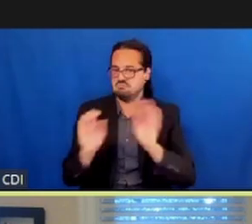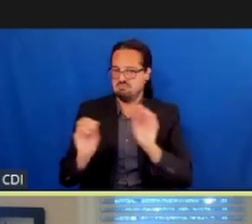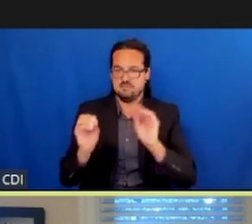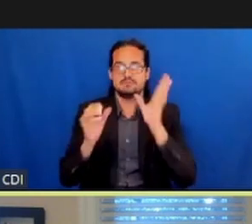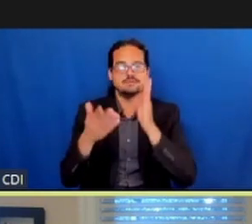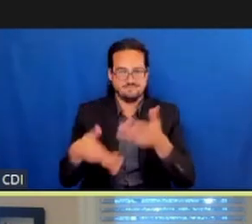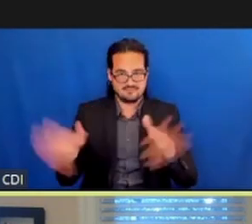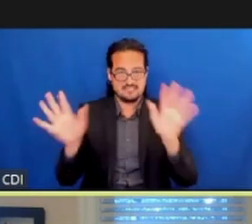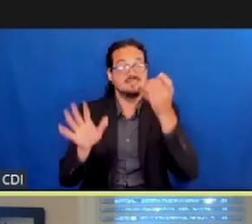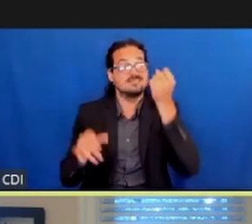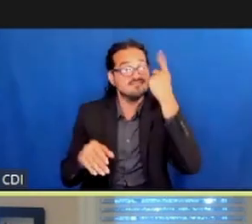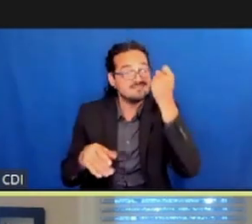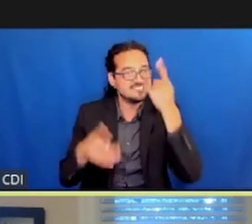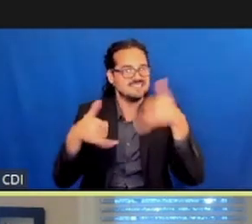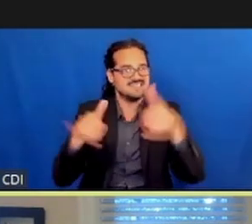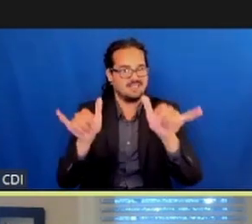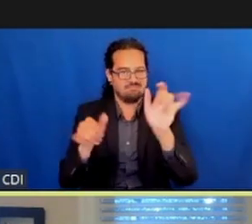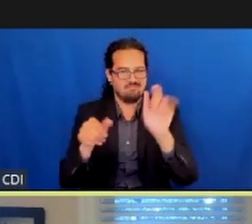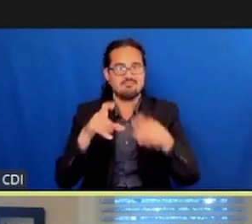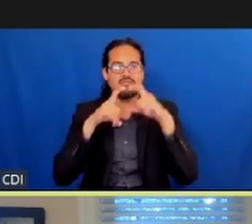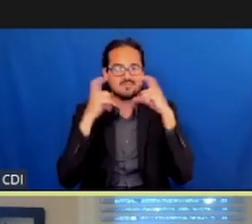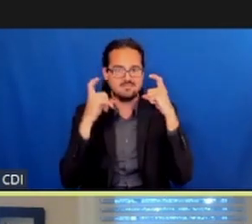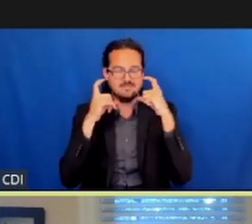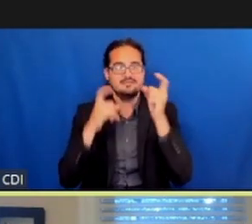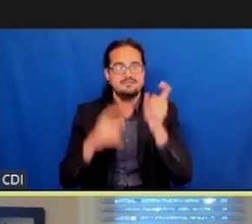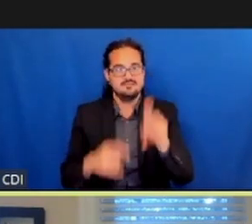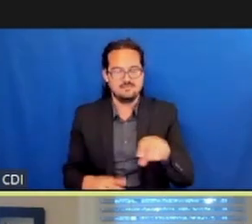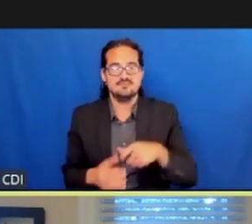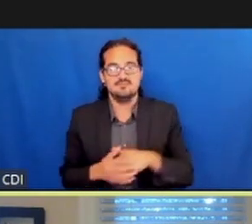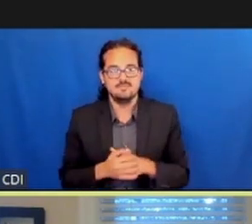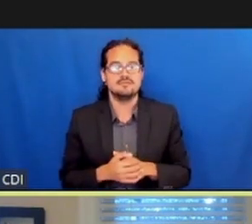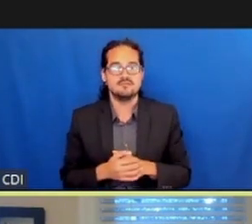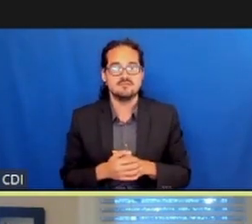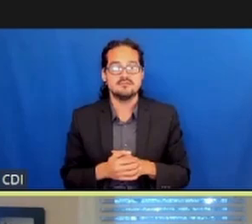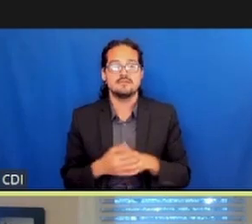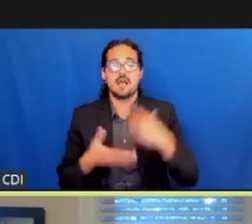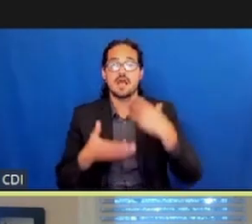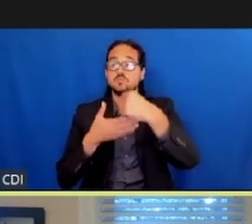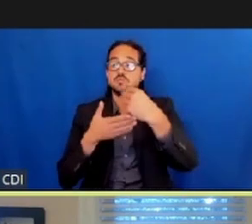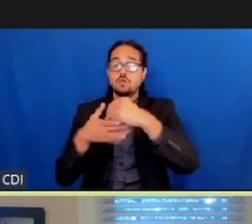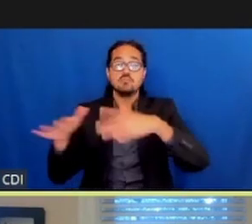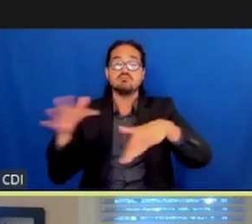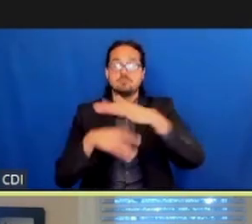be have some mask free time. So you can jump ahead.